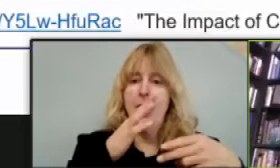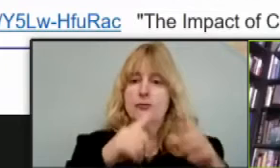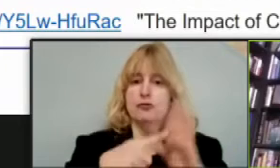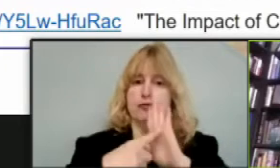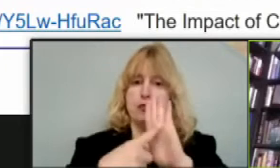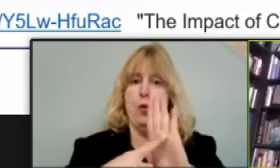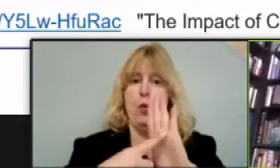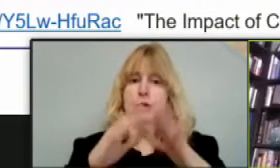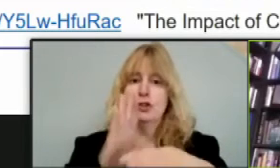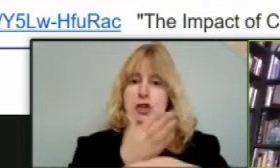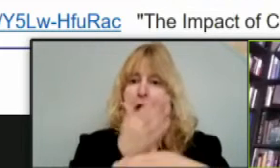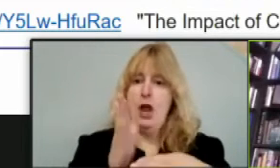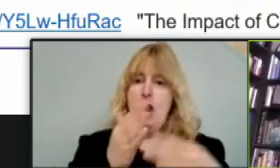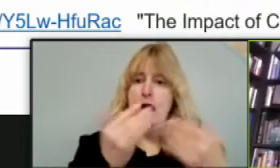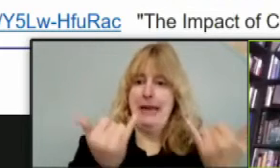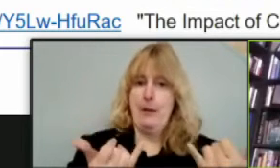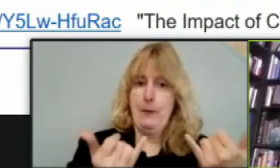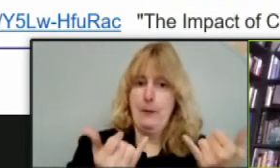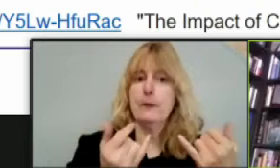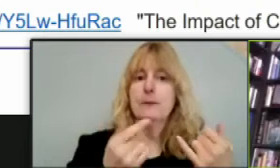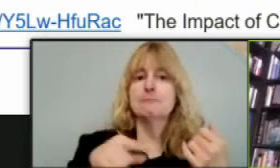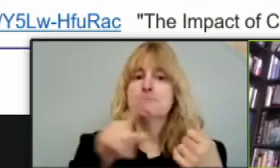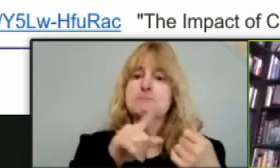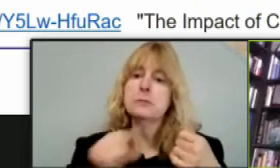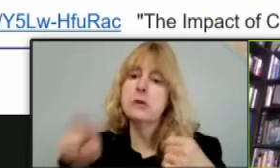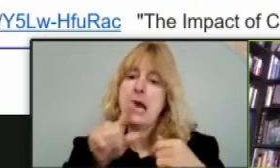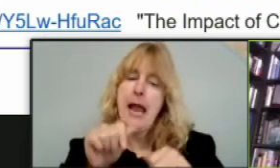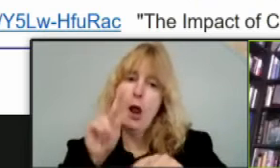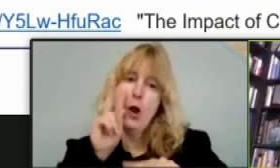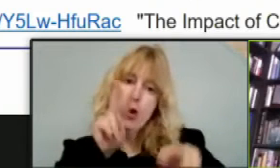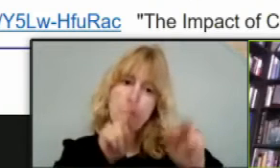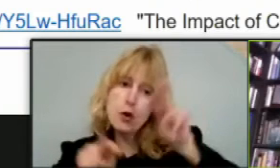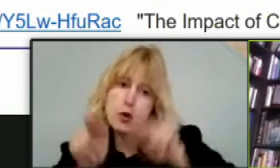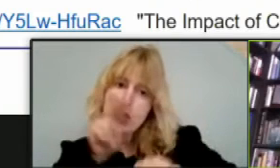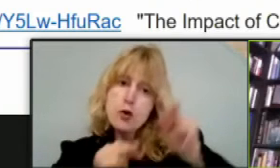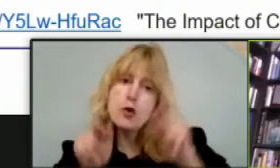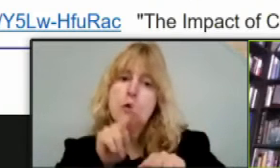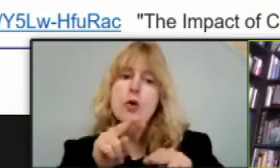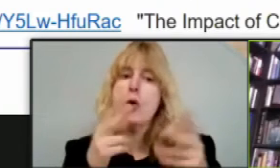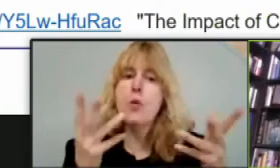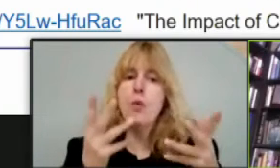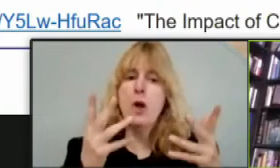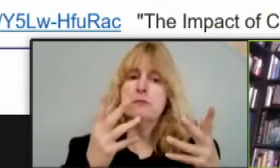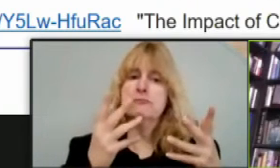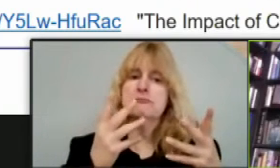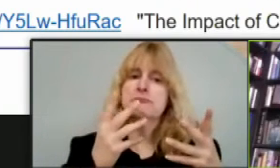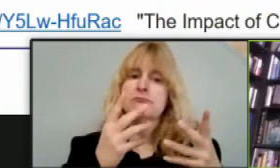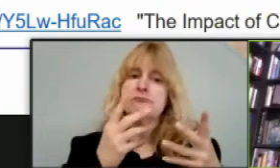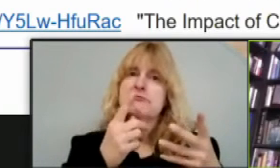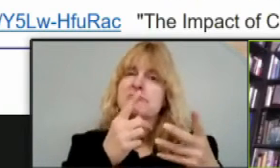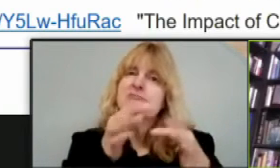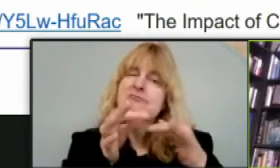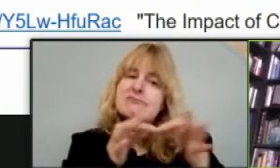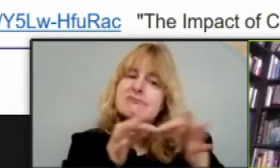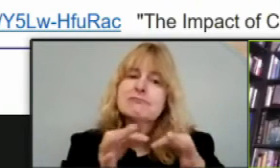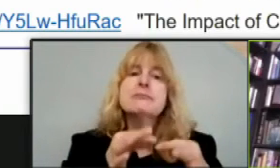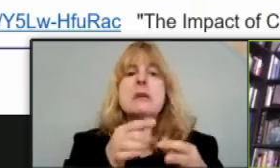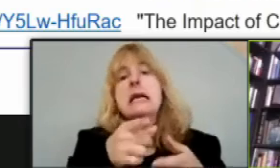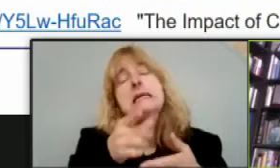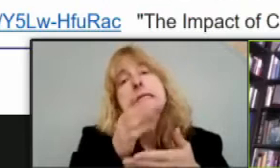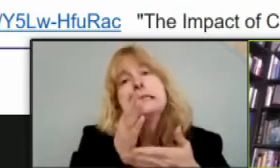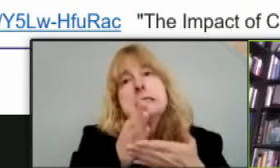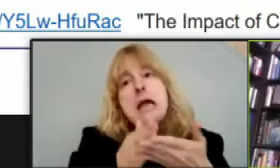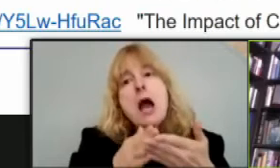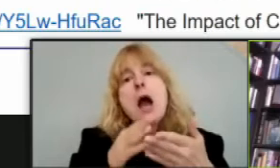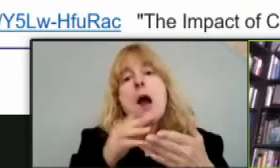now so that we can look at a little bit of what's what. And some of these will be just for people to go back and